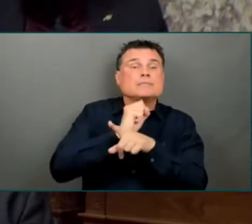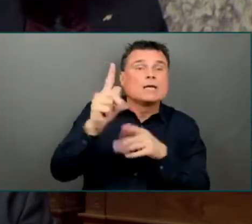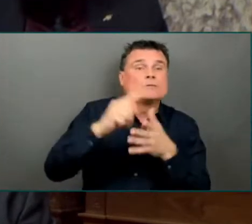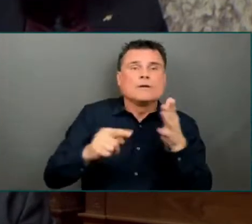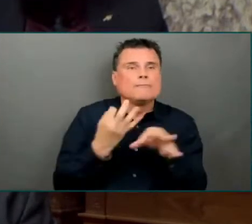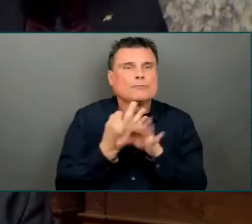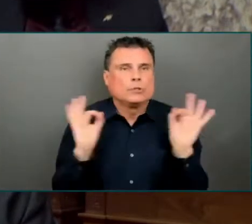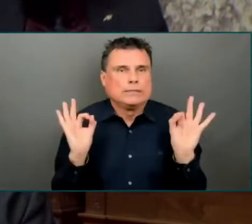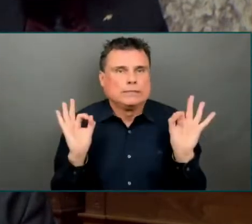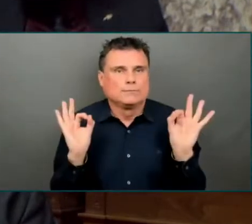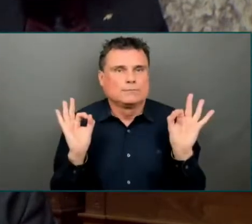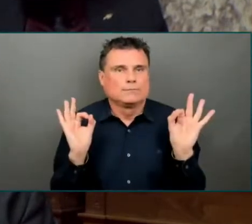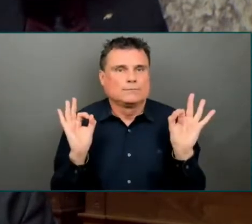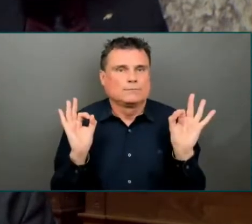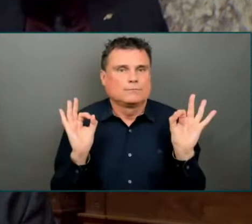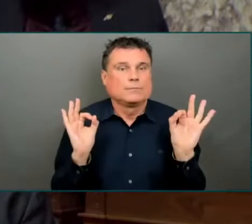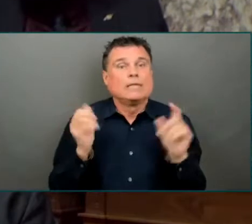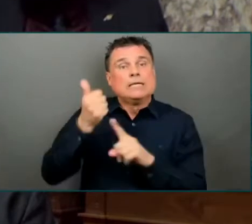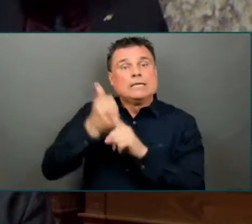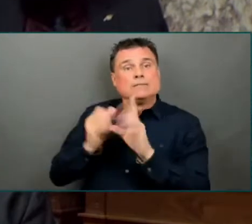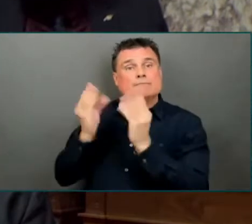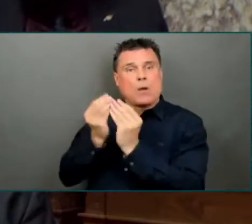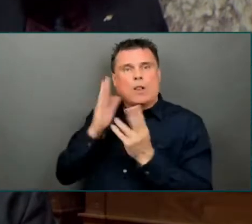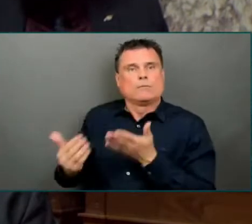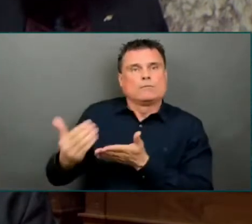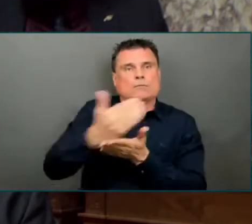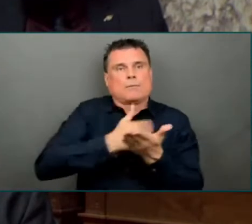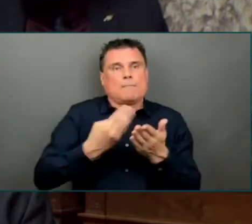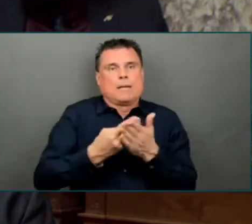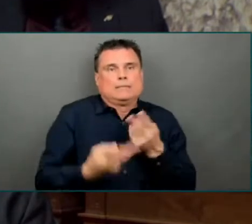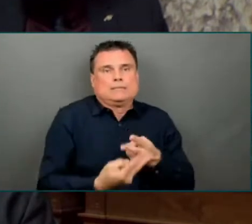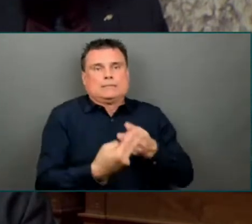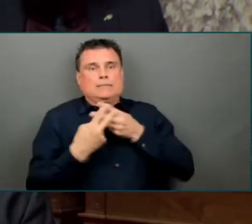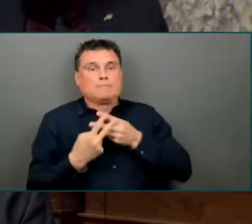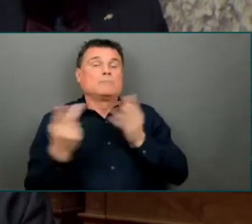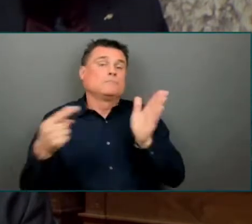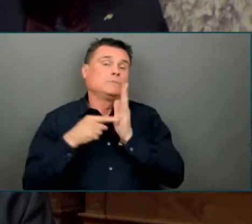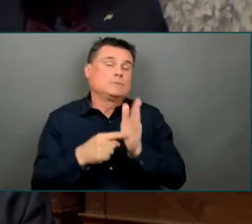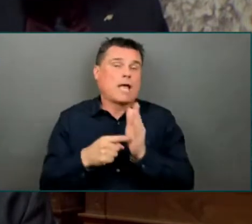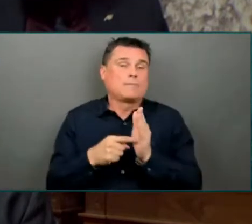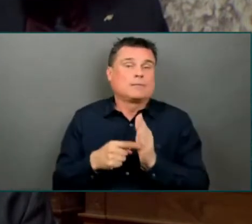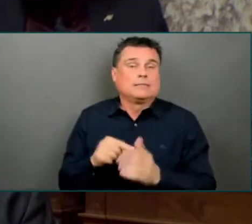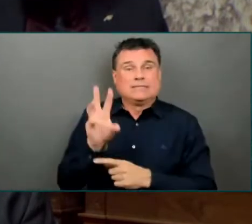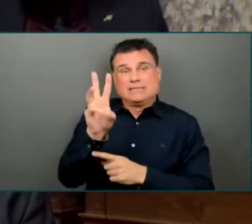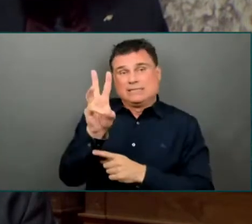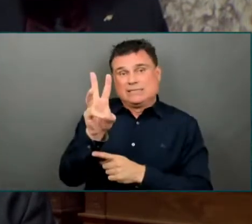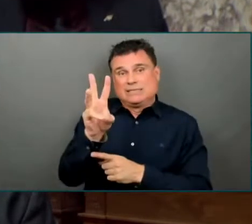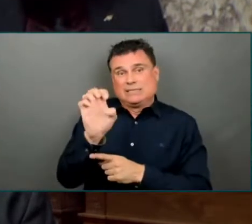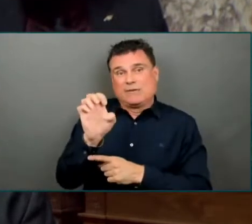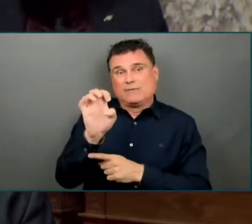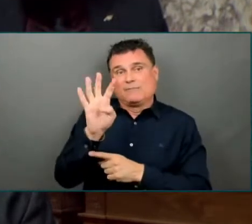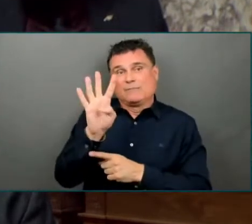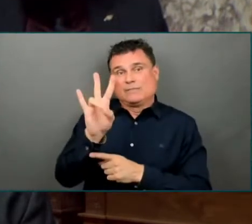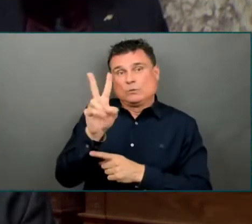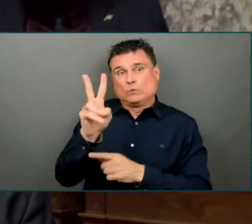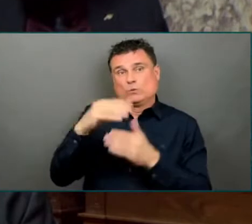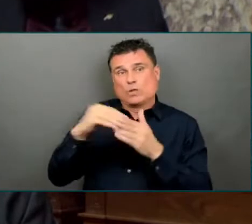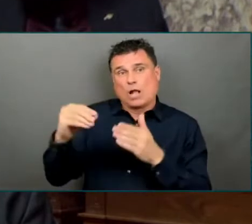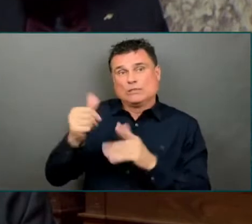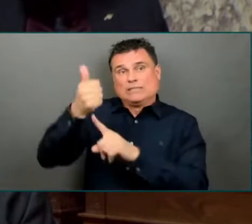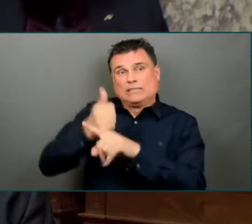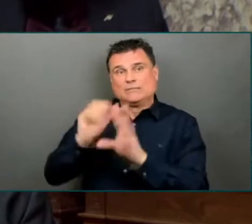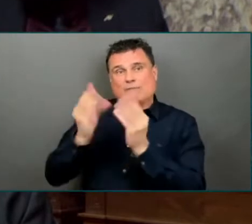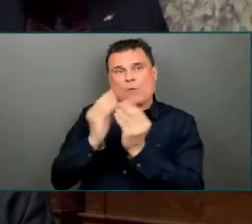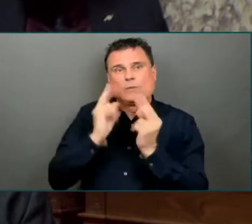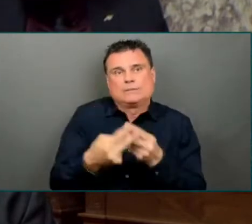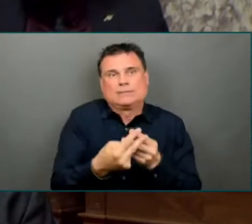Mr. Speaker, that's up to $672 per year per child for families in Metro Vancouver, and for families that depend on BC Transit,